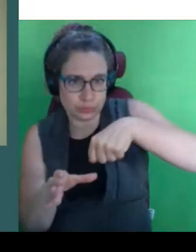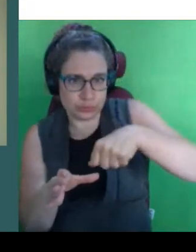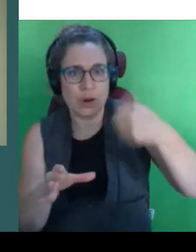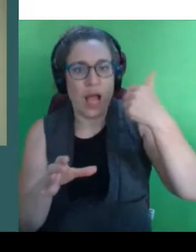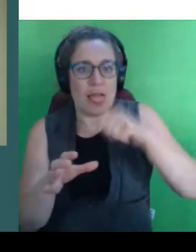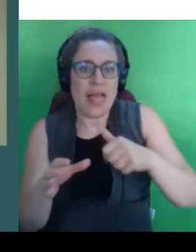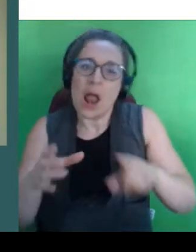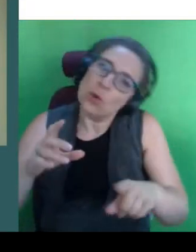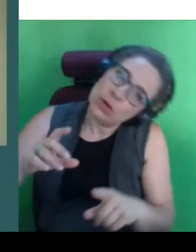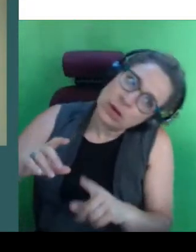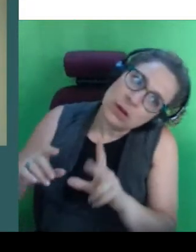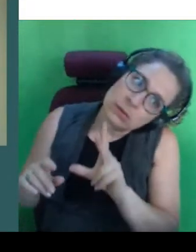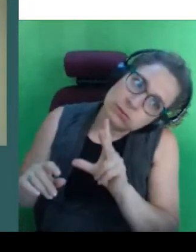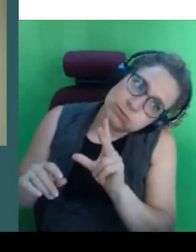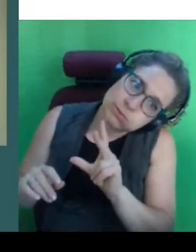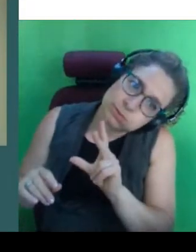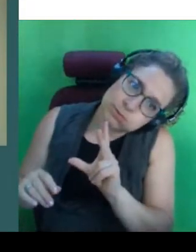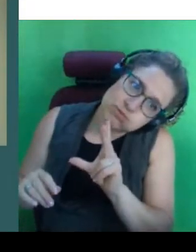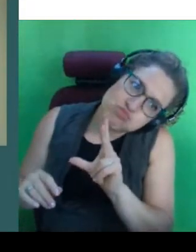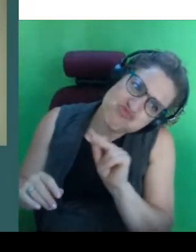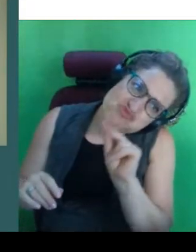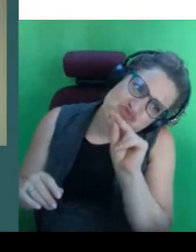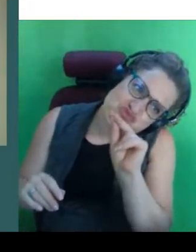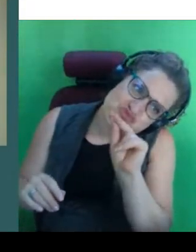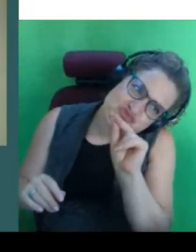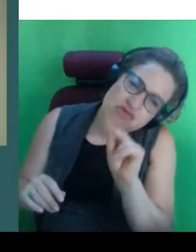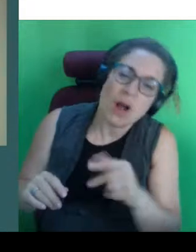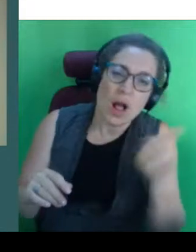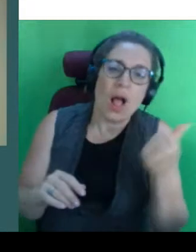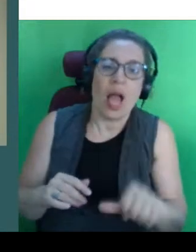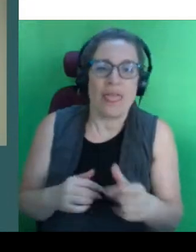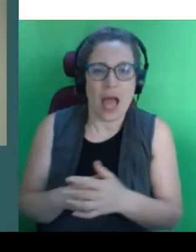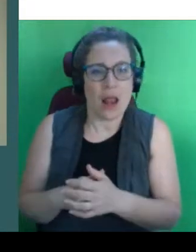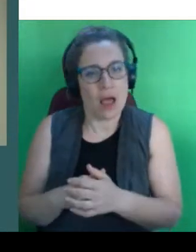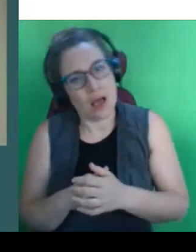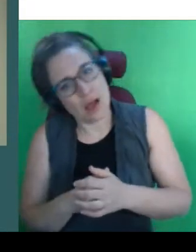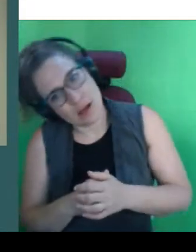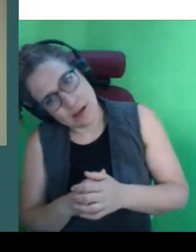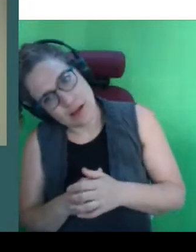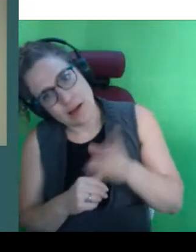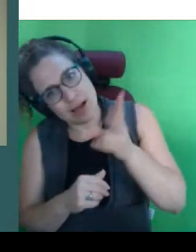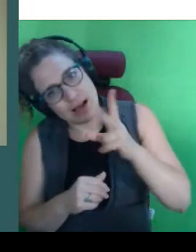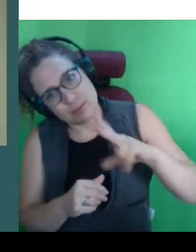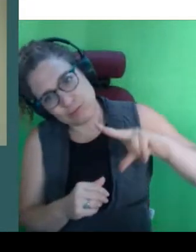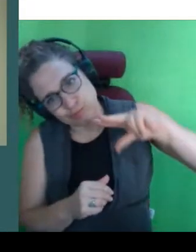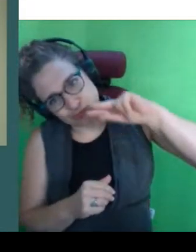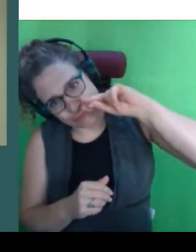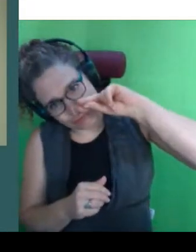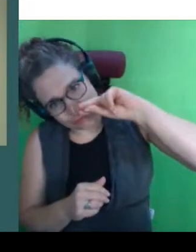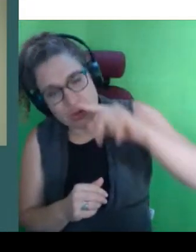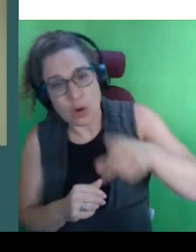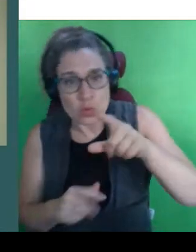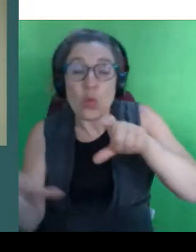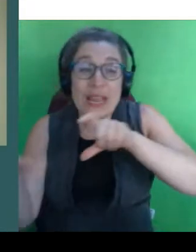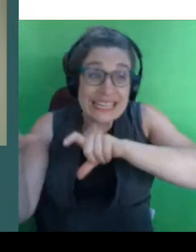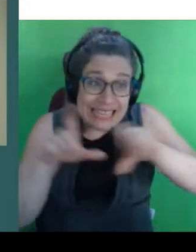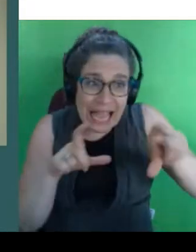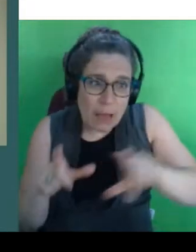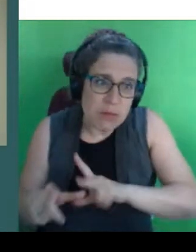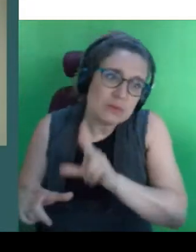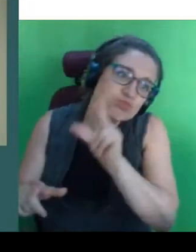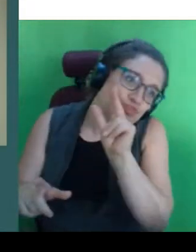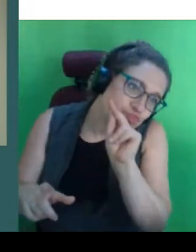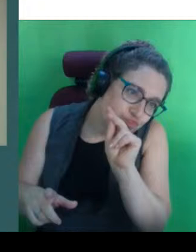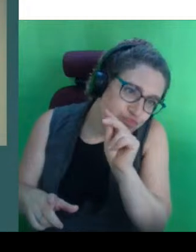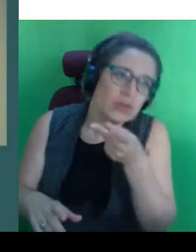head sideways and do a good squirt in one side, then the other side, and you keep doing that until the bottle empties,